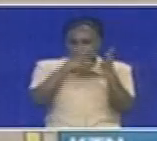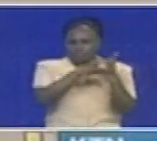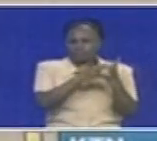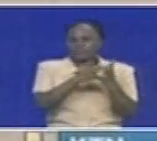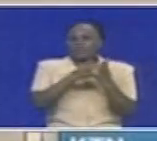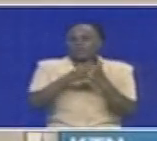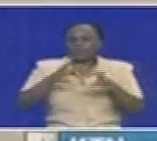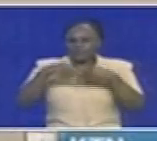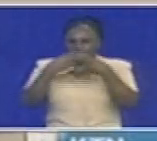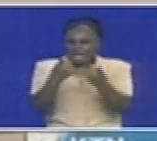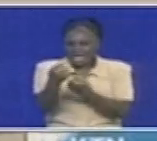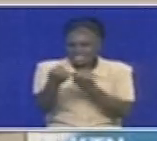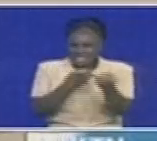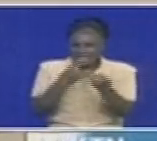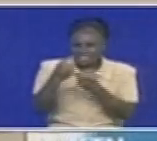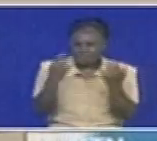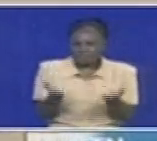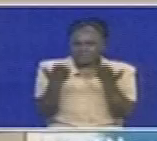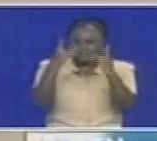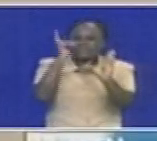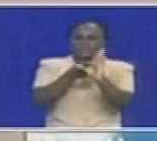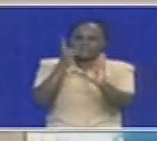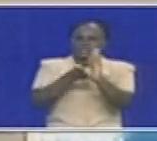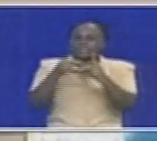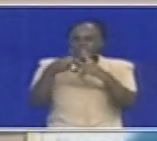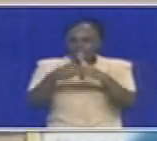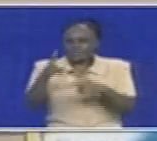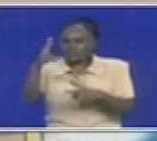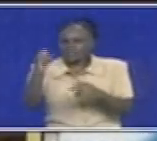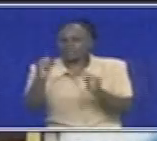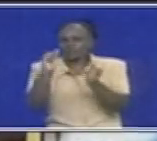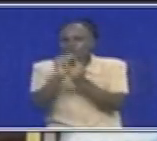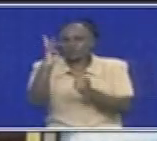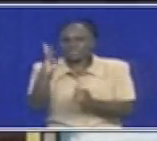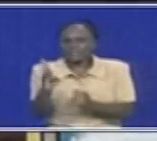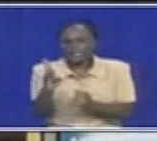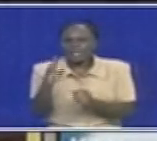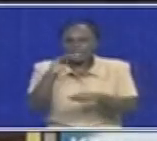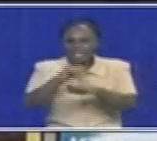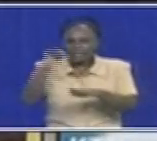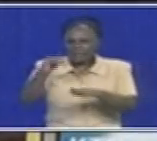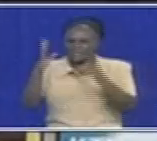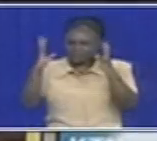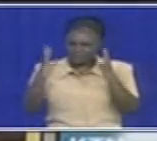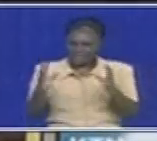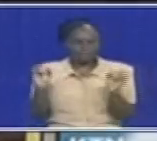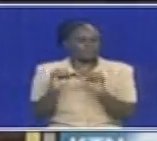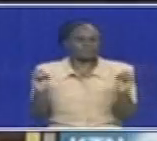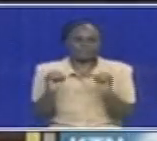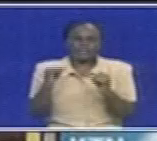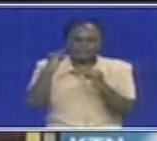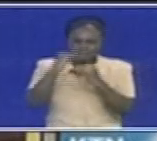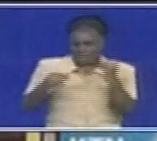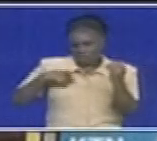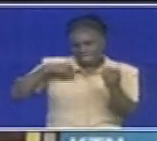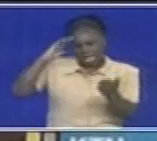results and attracting increased participation at the beginning of quarter two of 2014. The impact has not been that big, but in the long run, I believe